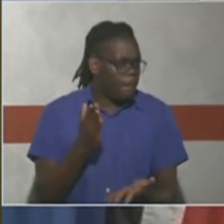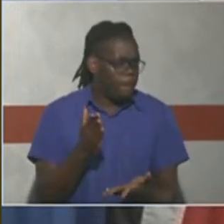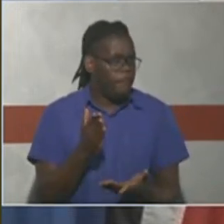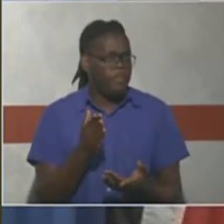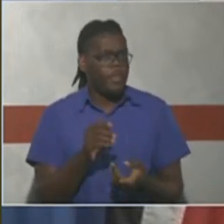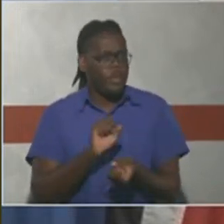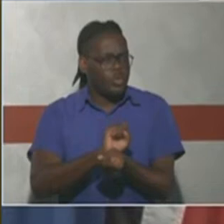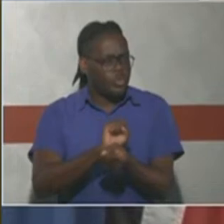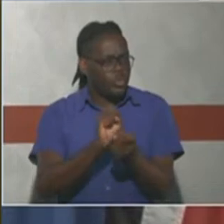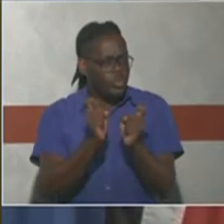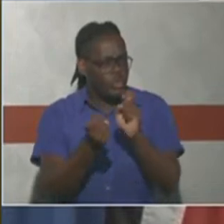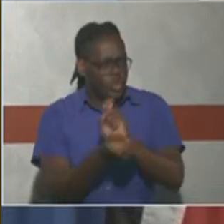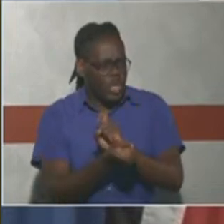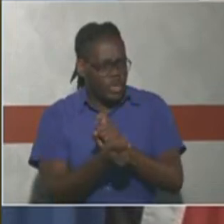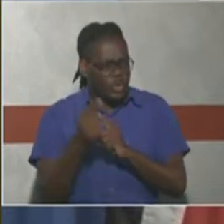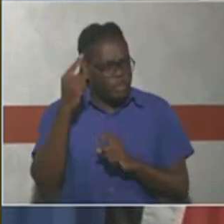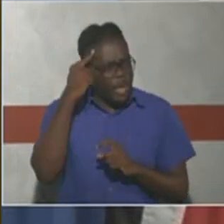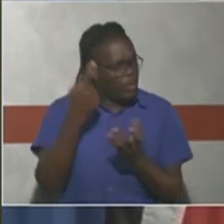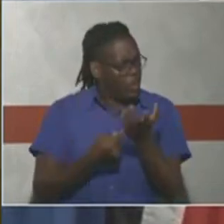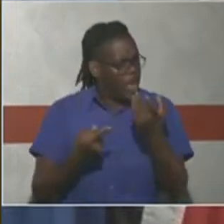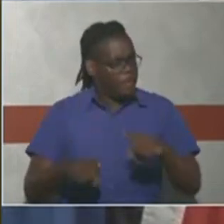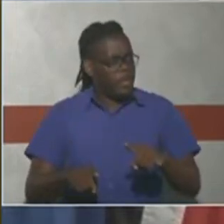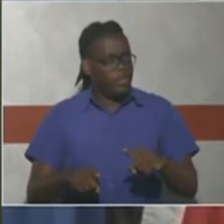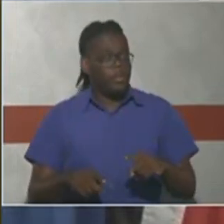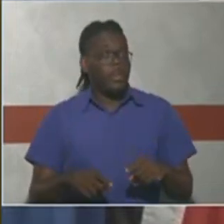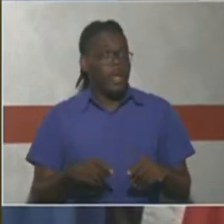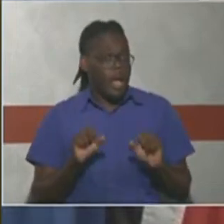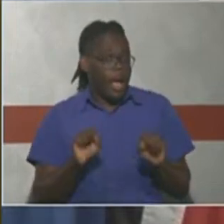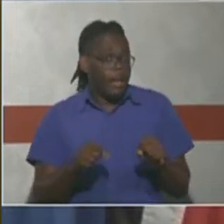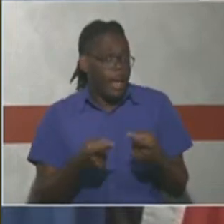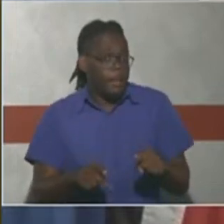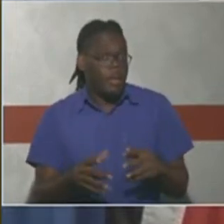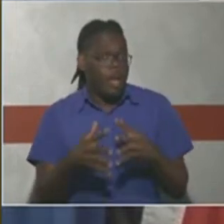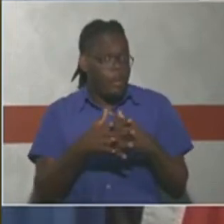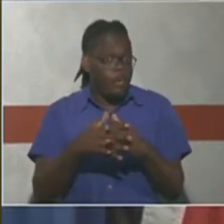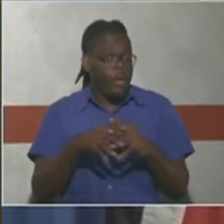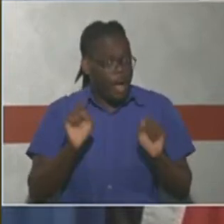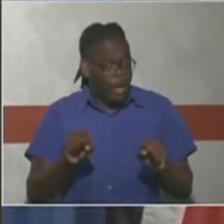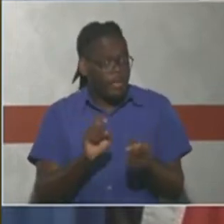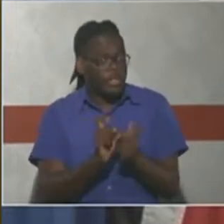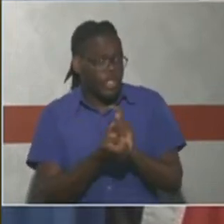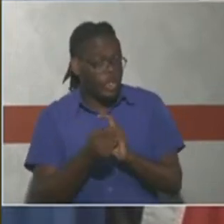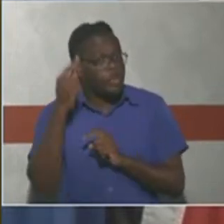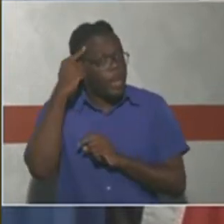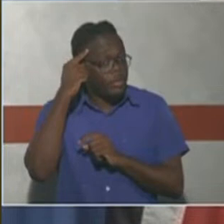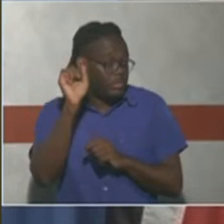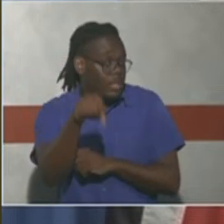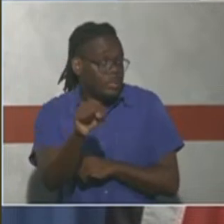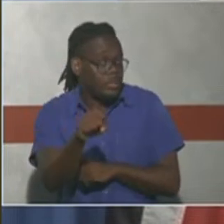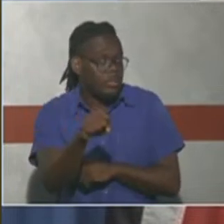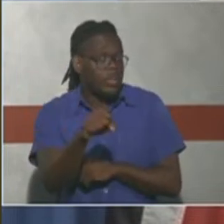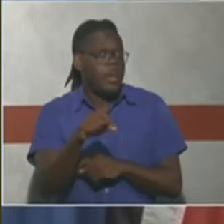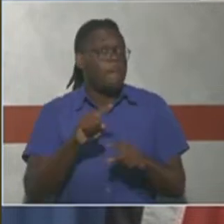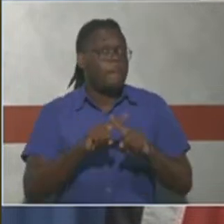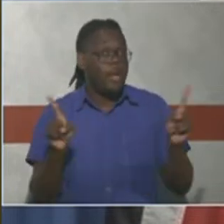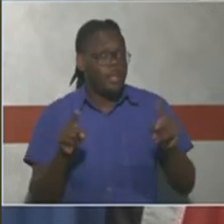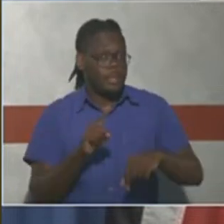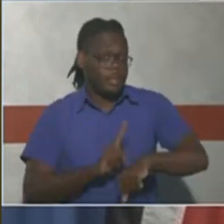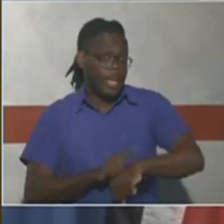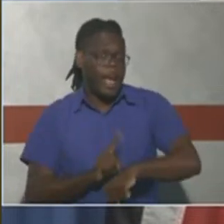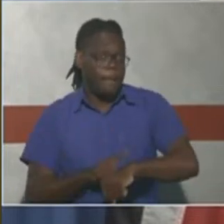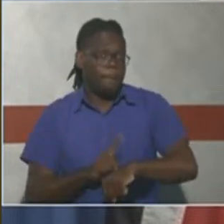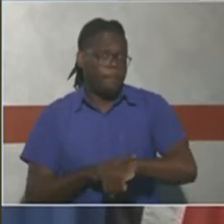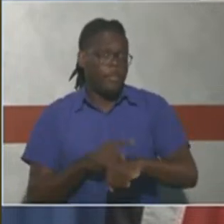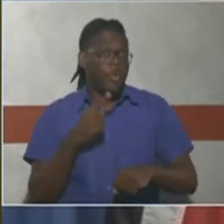option they have. But the license has terms, and one of the terms is that initially it is for 2 years, but we applied for 10